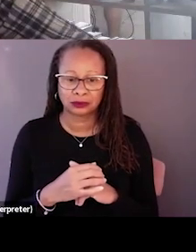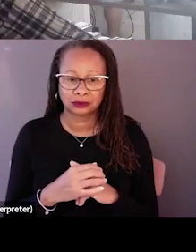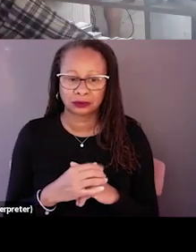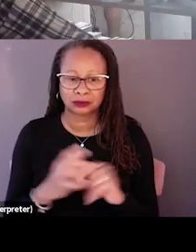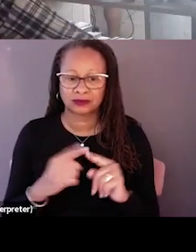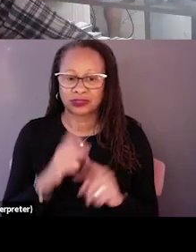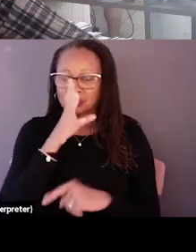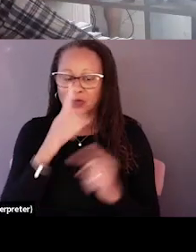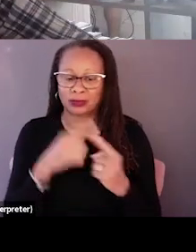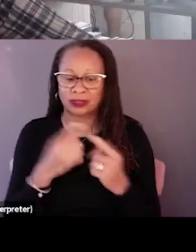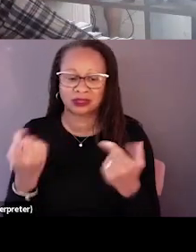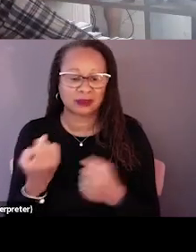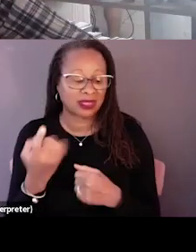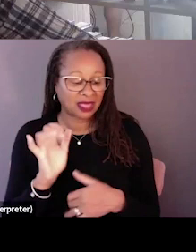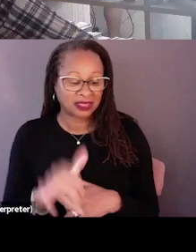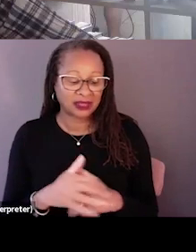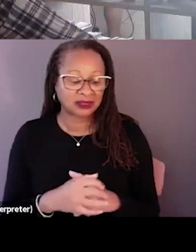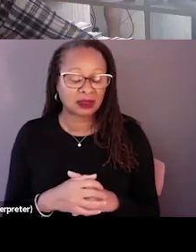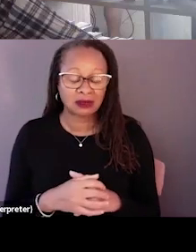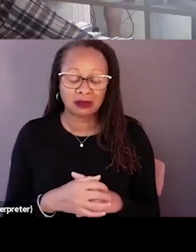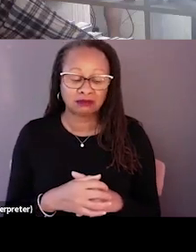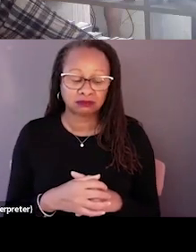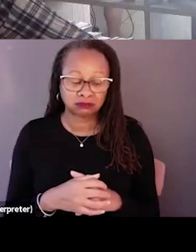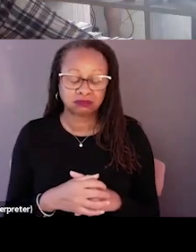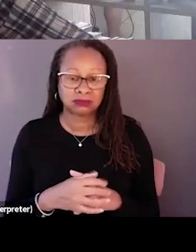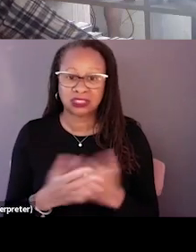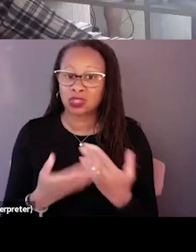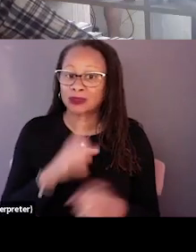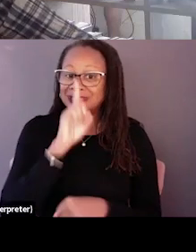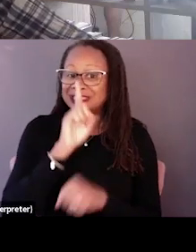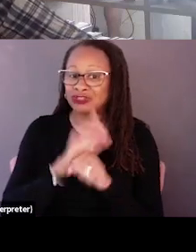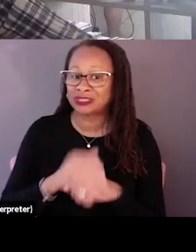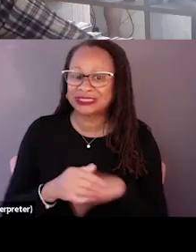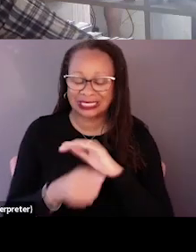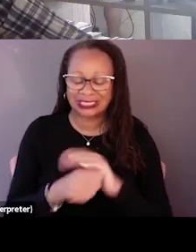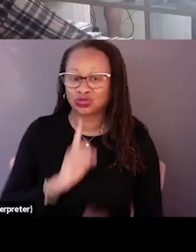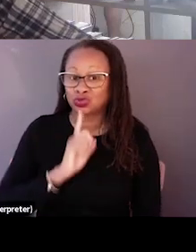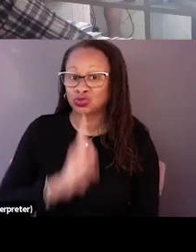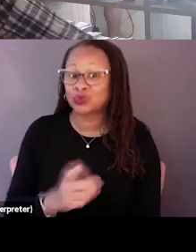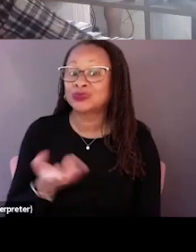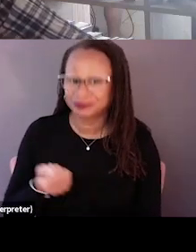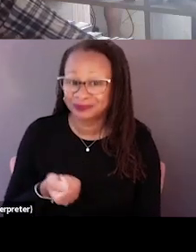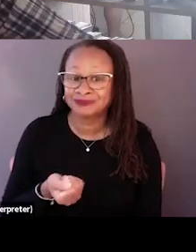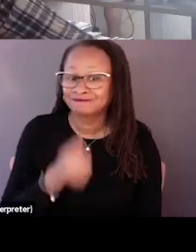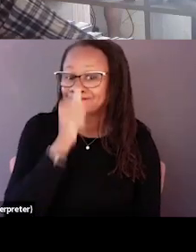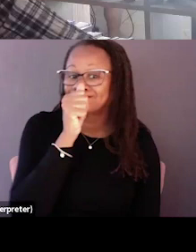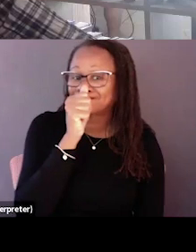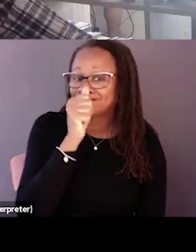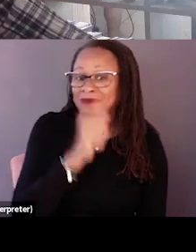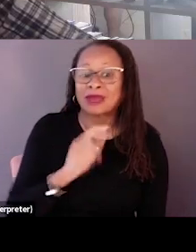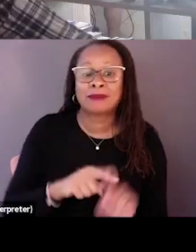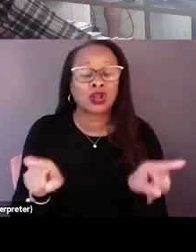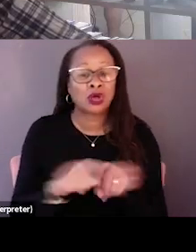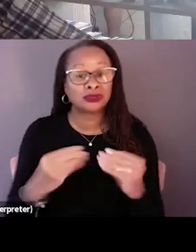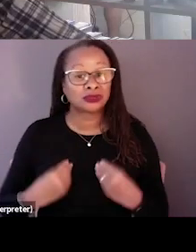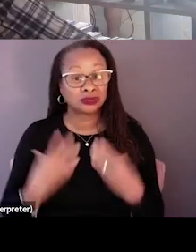talk about something that's, you know, almost a secret. It's a hidden truth. Right. But it's also